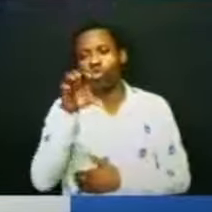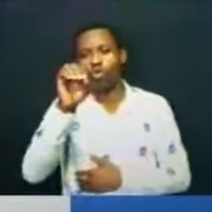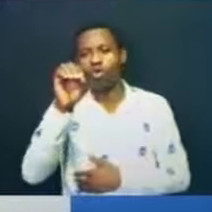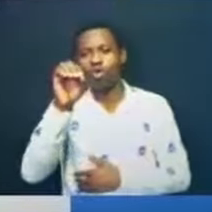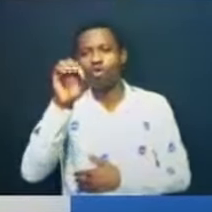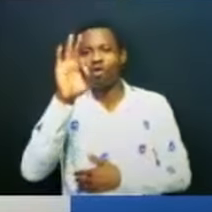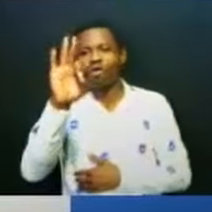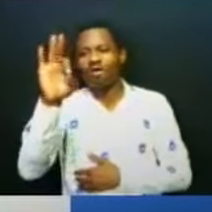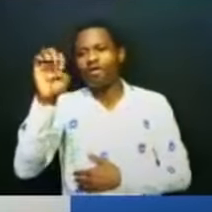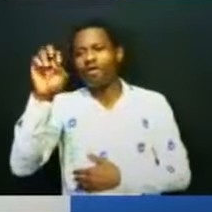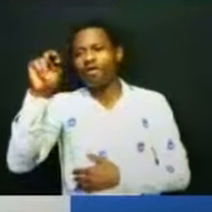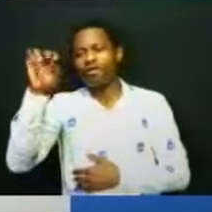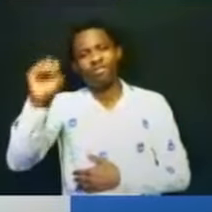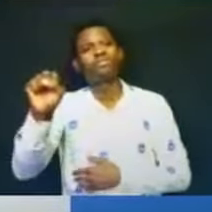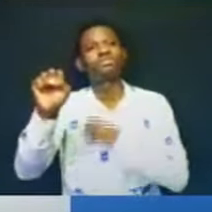one